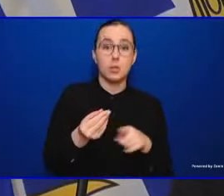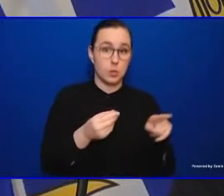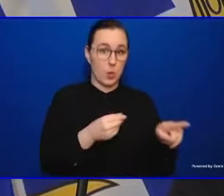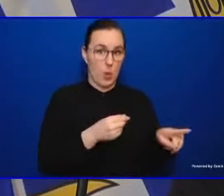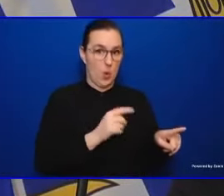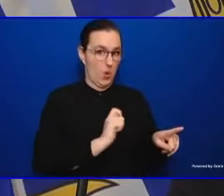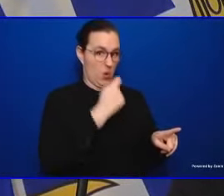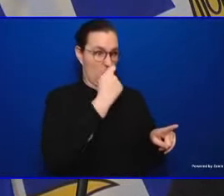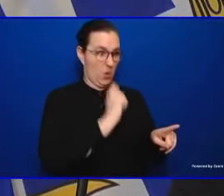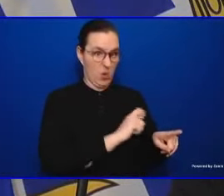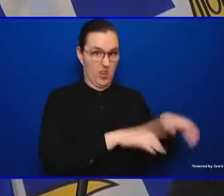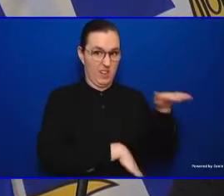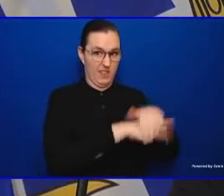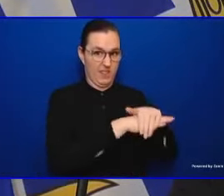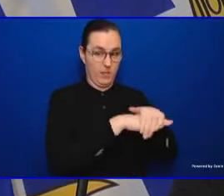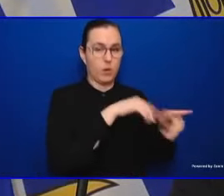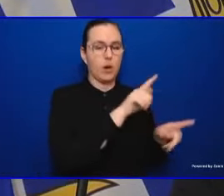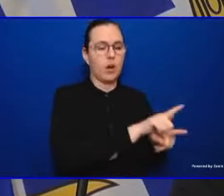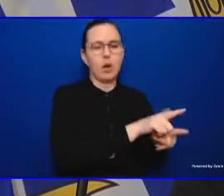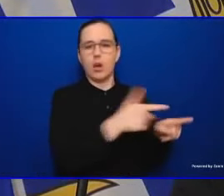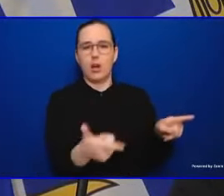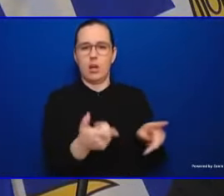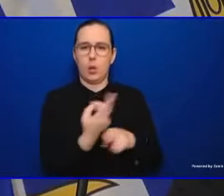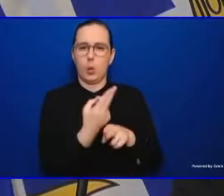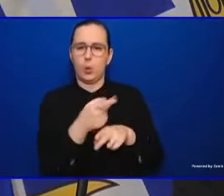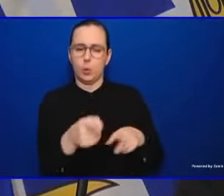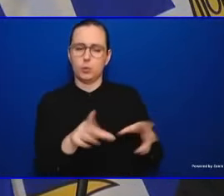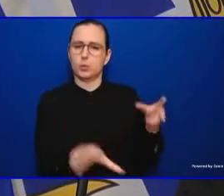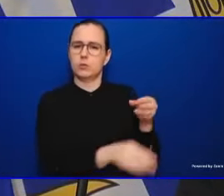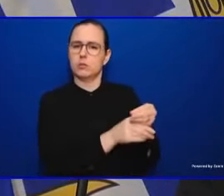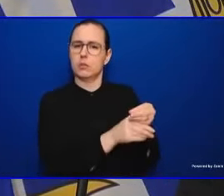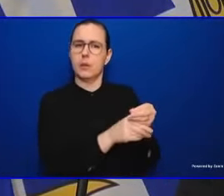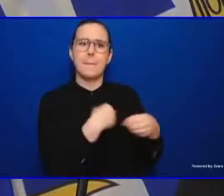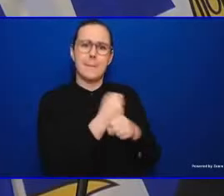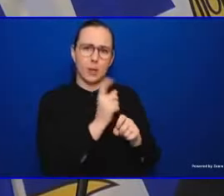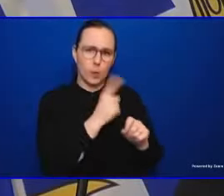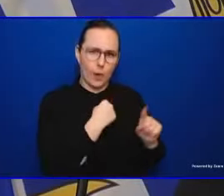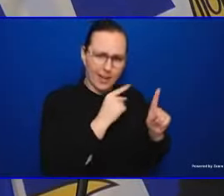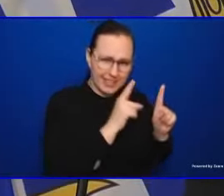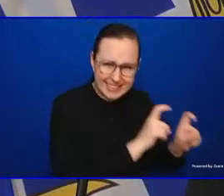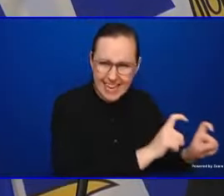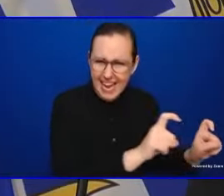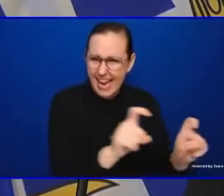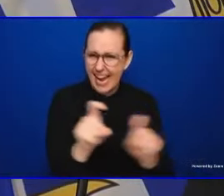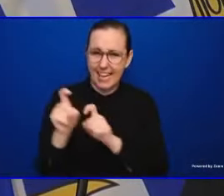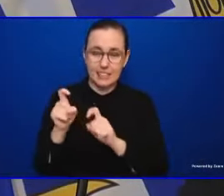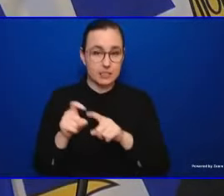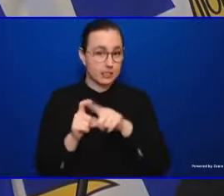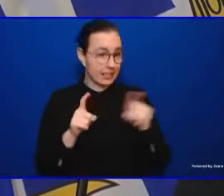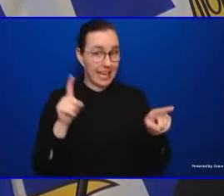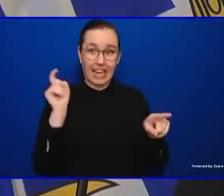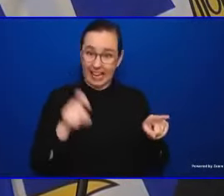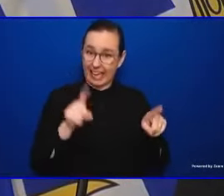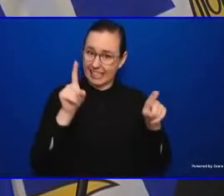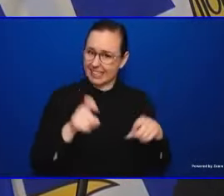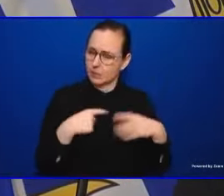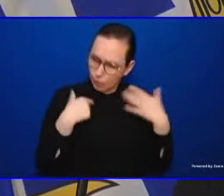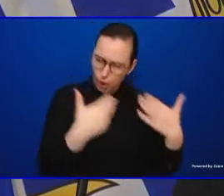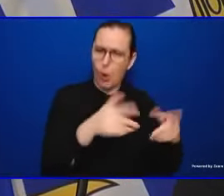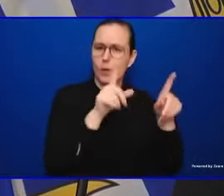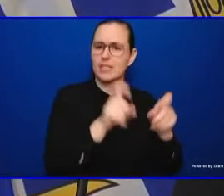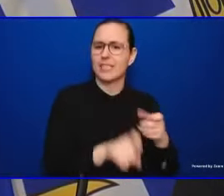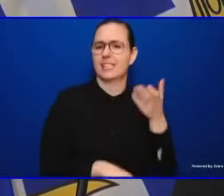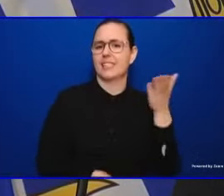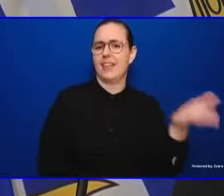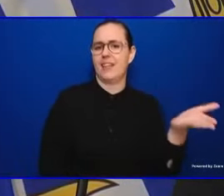and that has enabled us to make sure that people who do need a test can get access. We're using them as well for healthcare workers